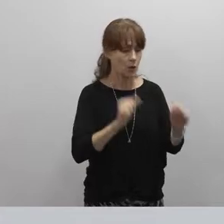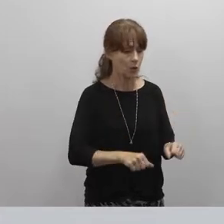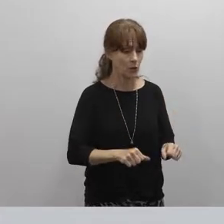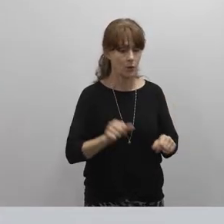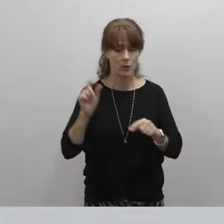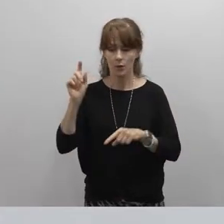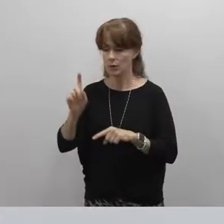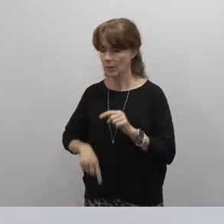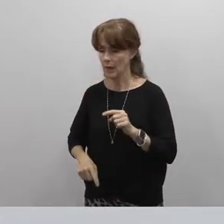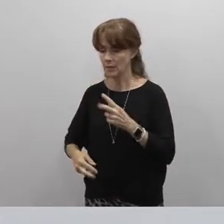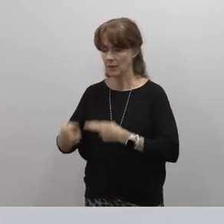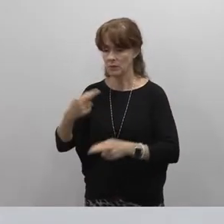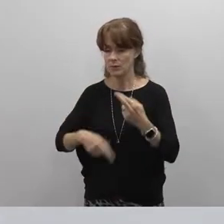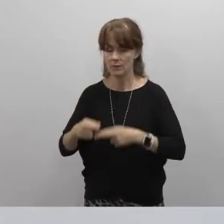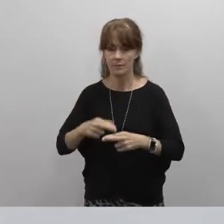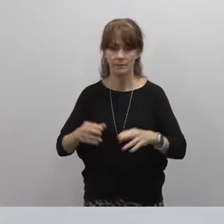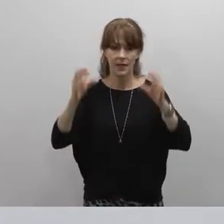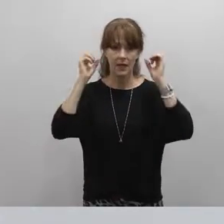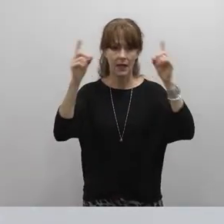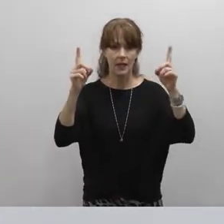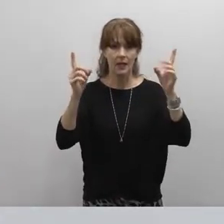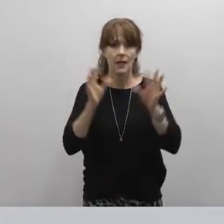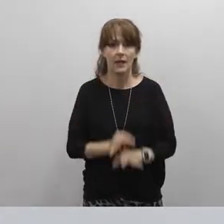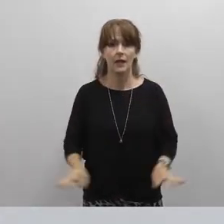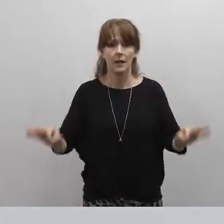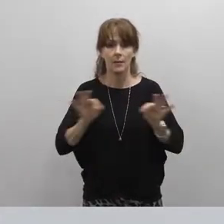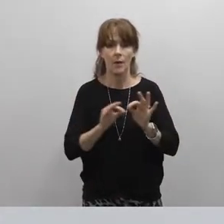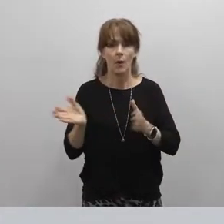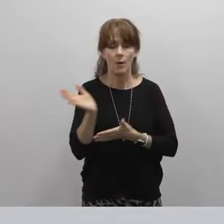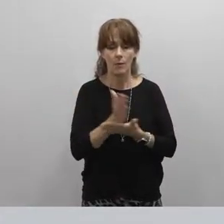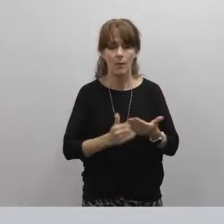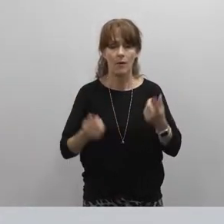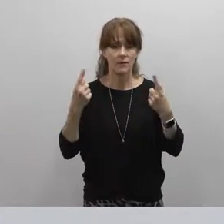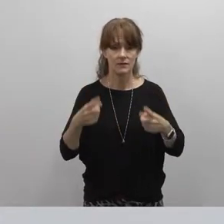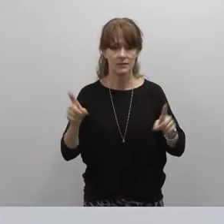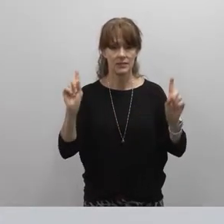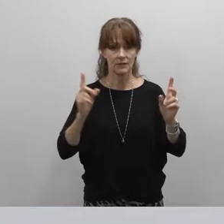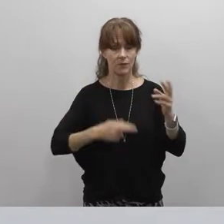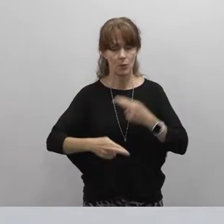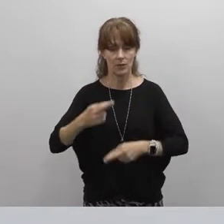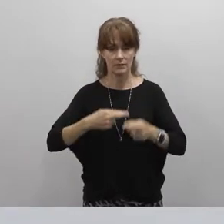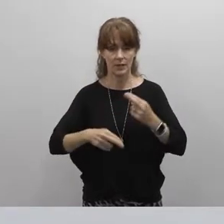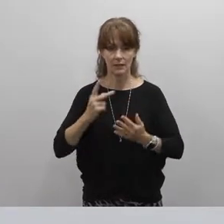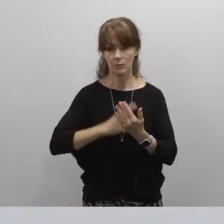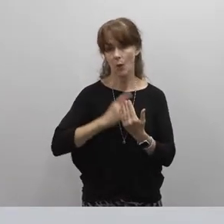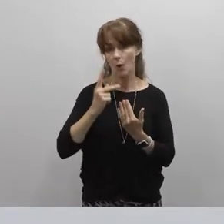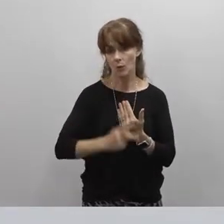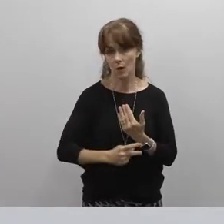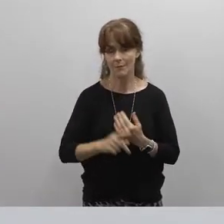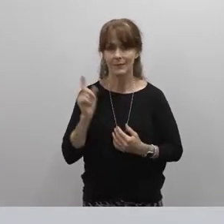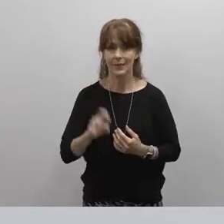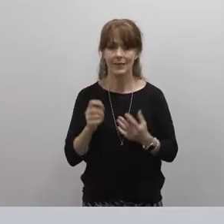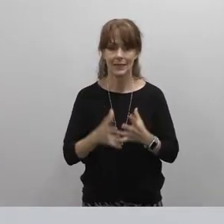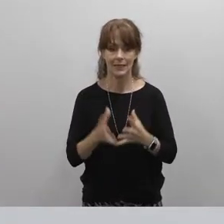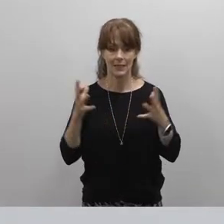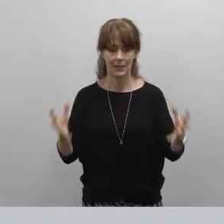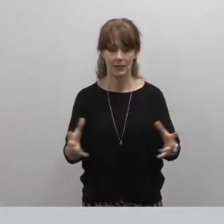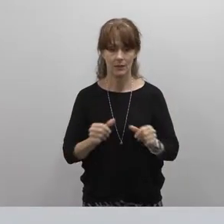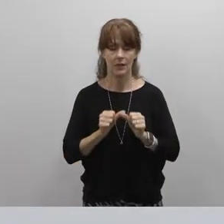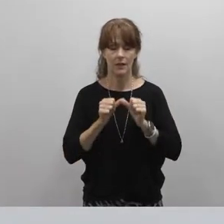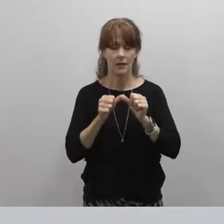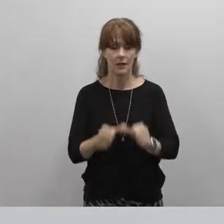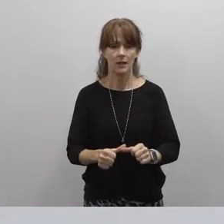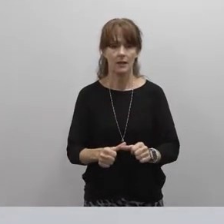be recycled. Education is a huge component of successful recycling programs. The need is great and it